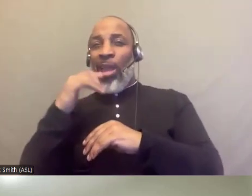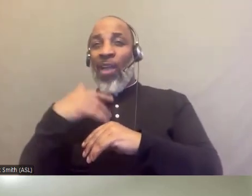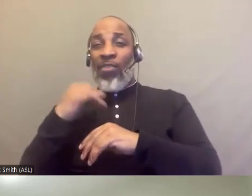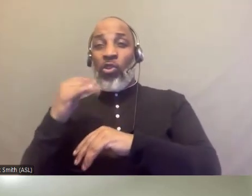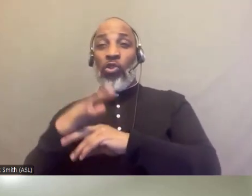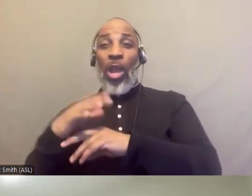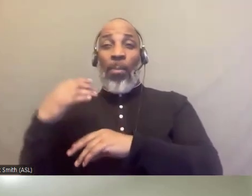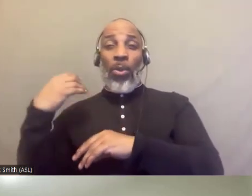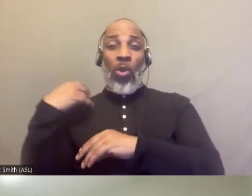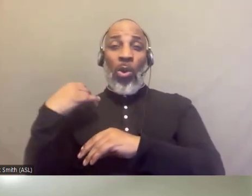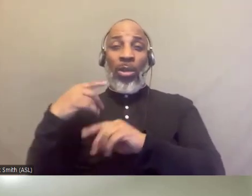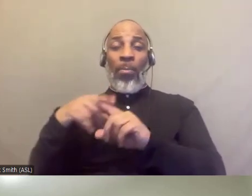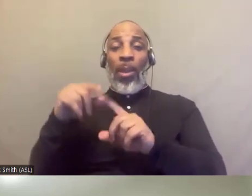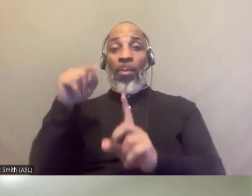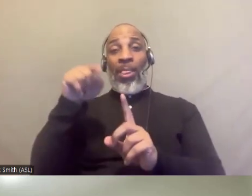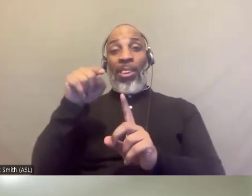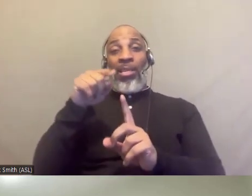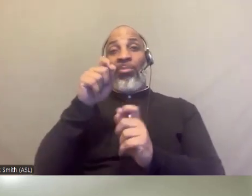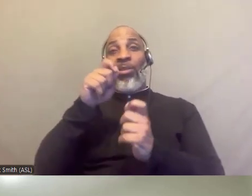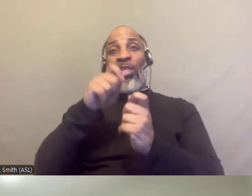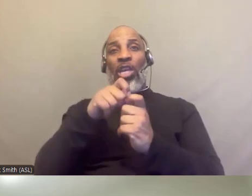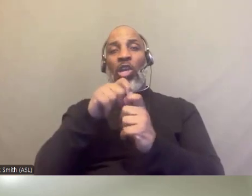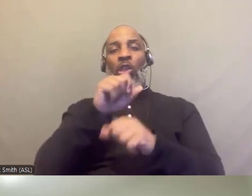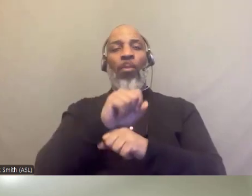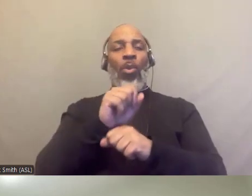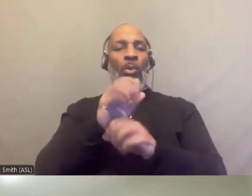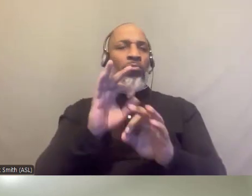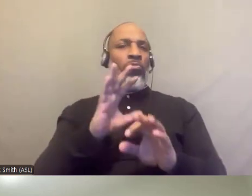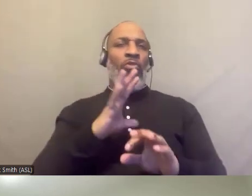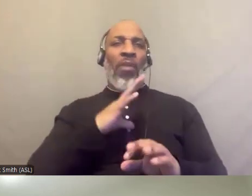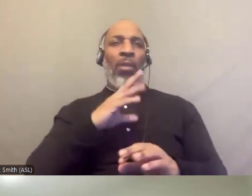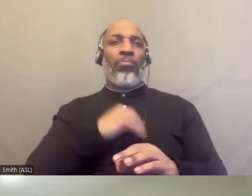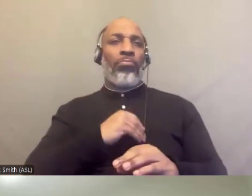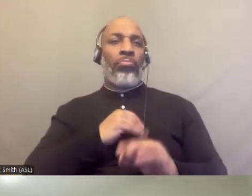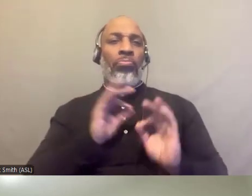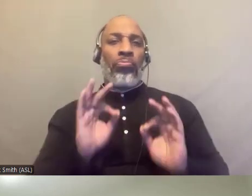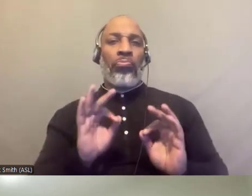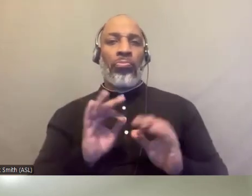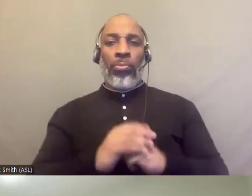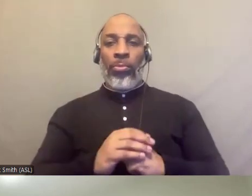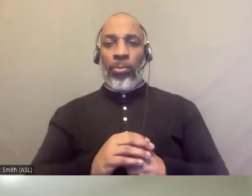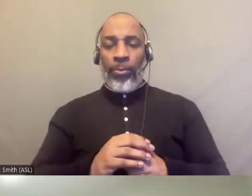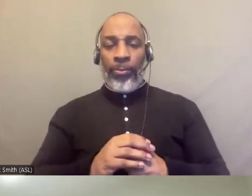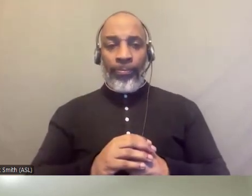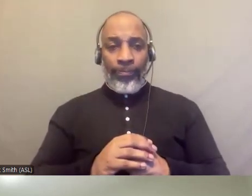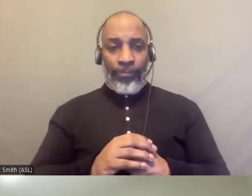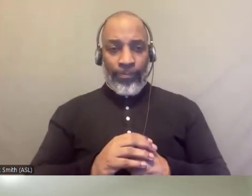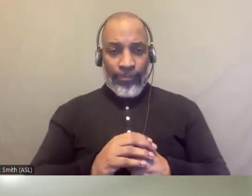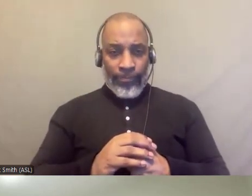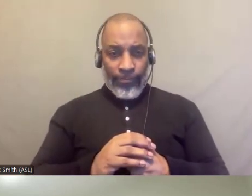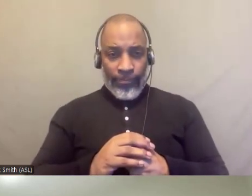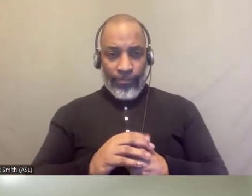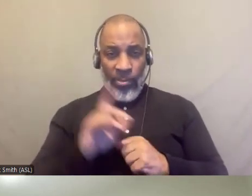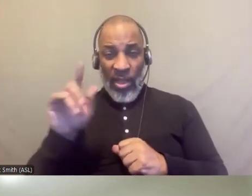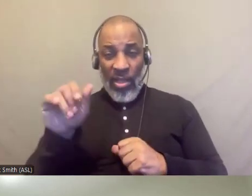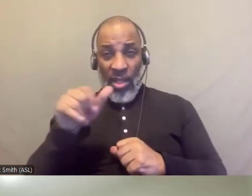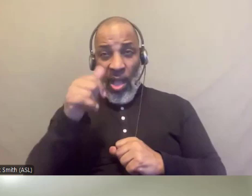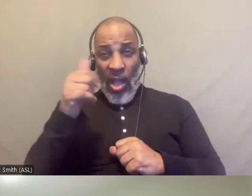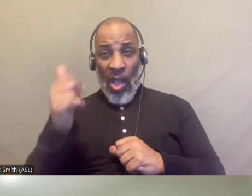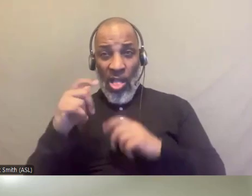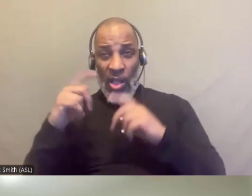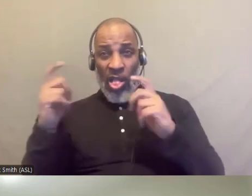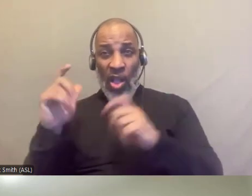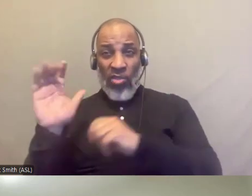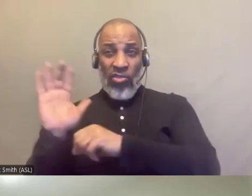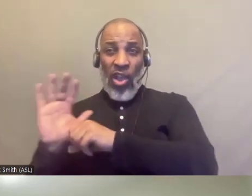in perpetuity, but this particular employer was totally fine with it, and that's great. Um, the other large category of